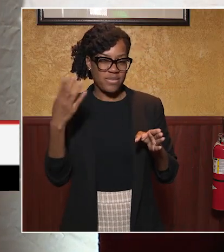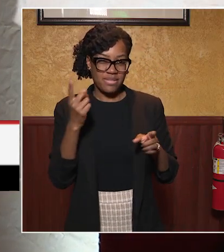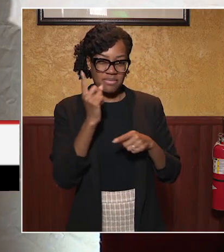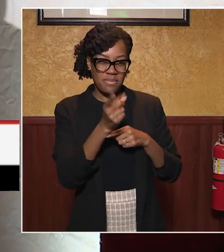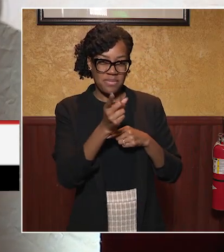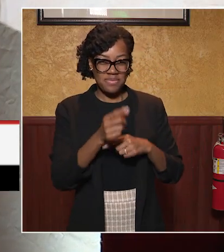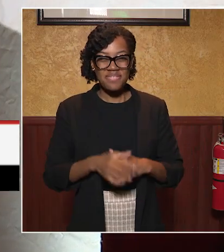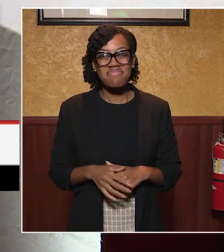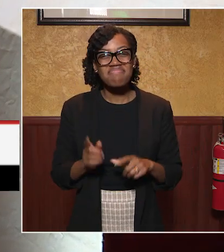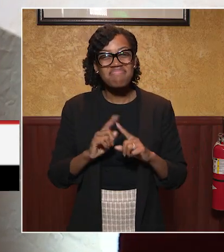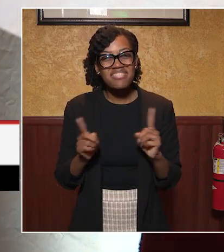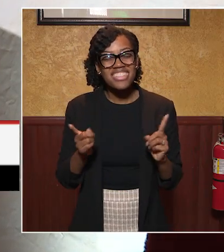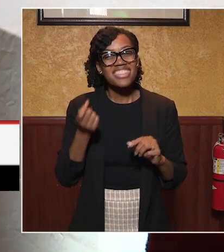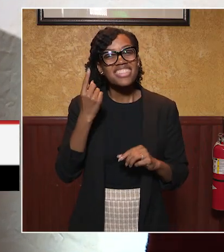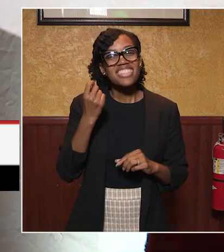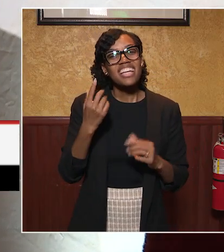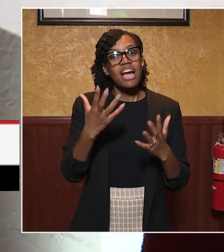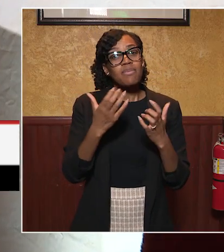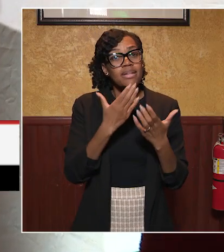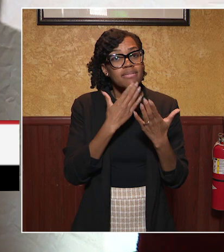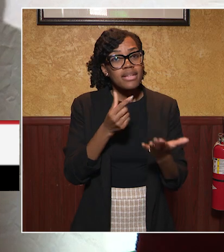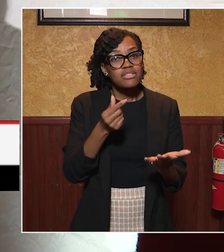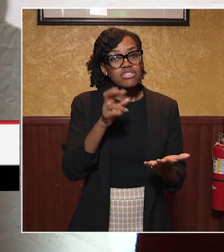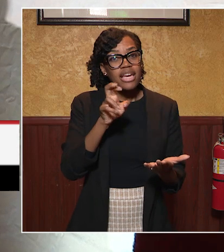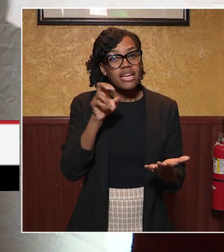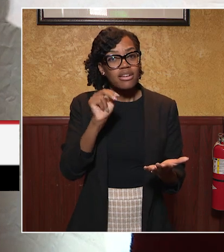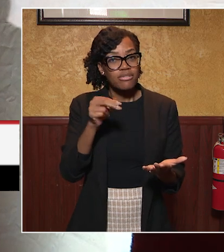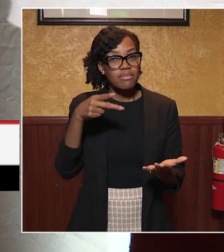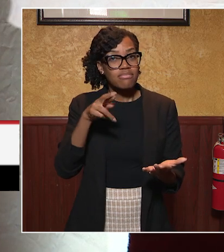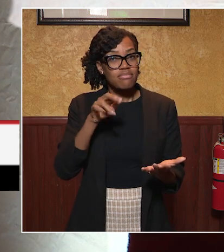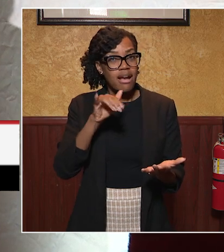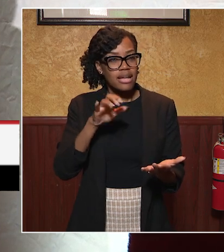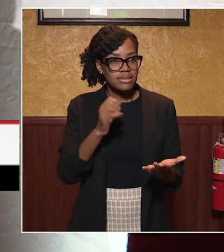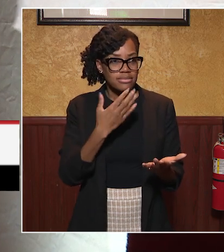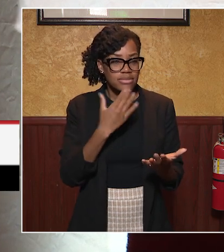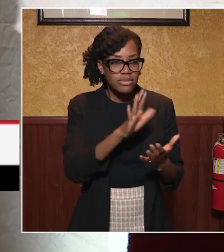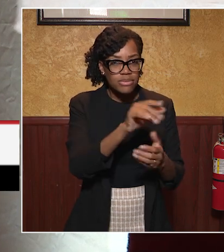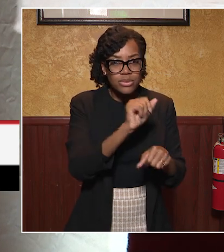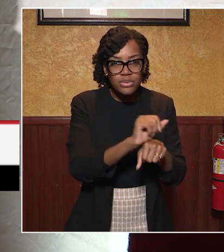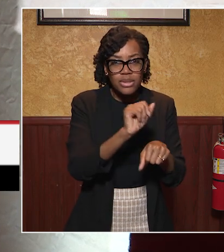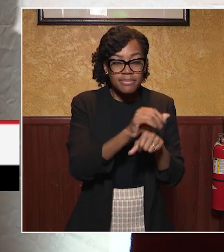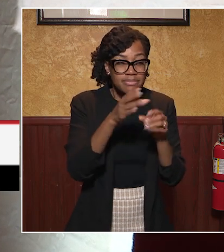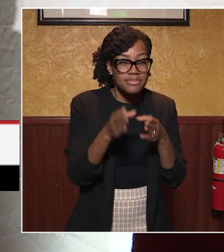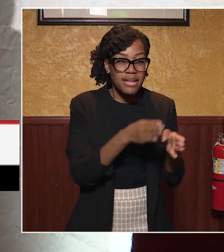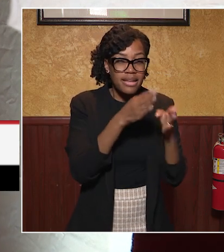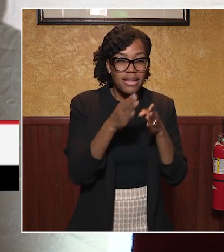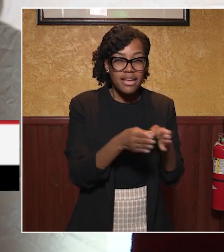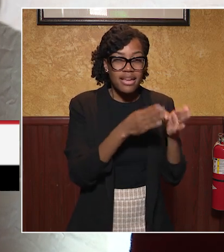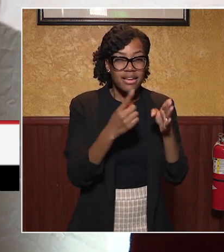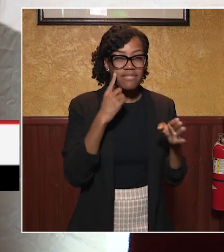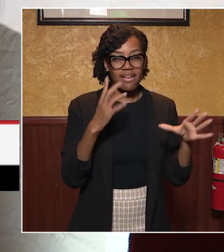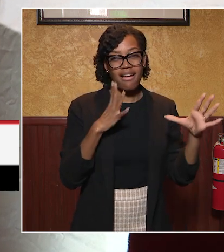also want to thank you not just for what you're doing to prepare for the holidays, but what you've been doing